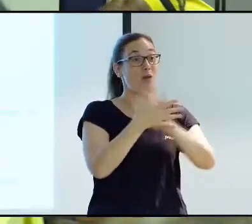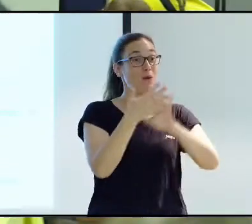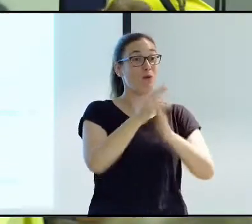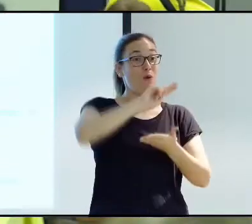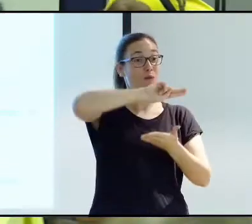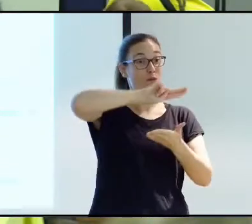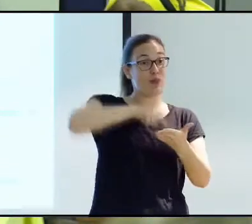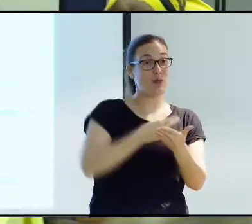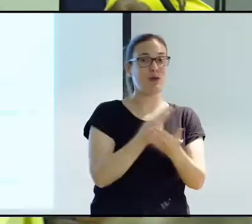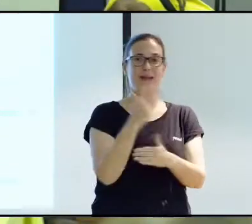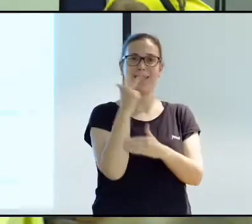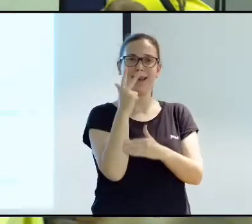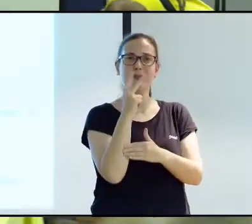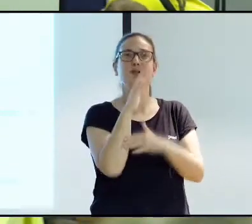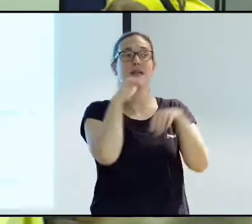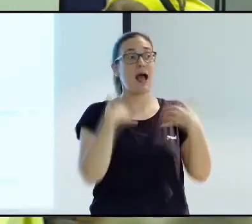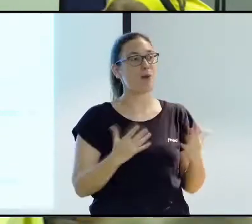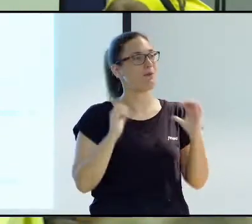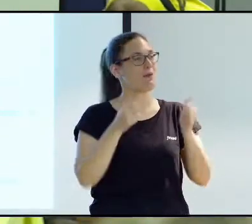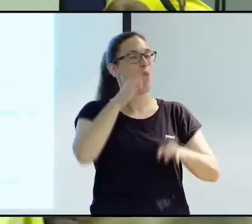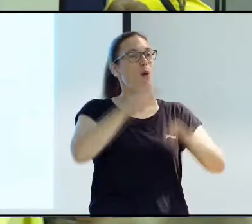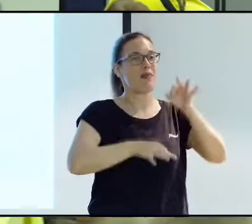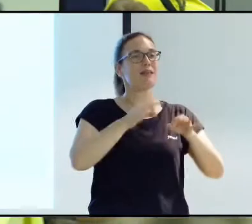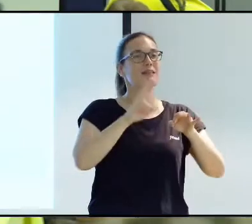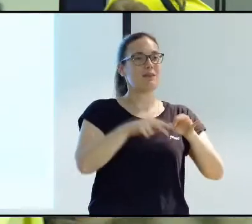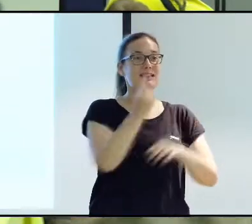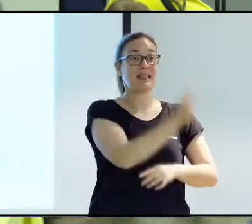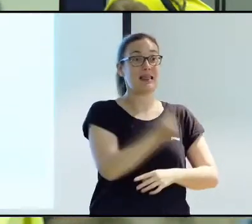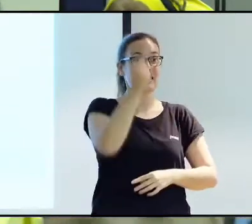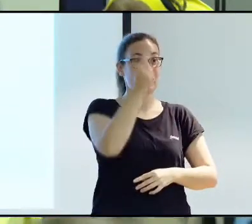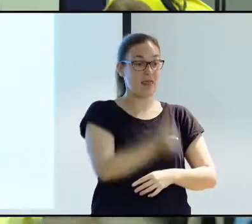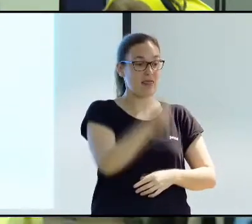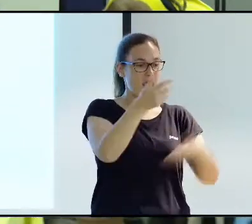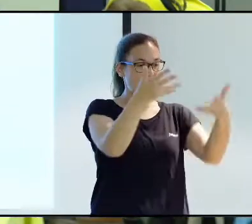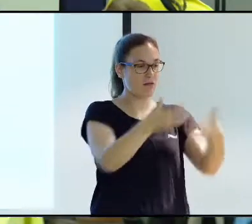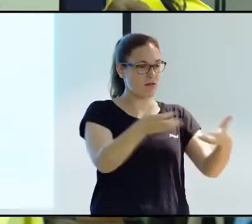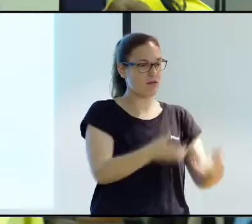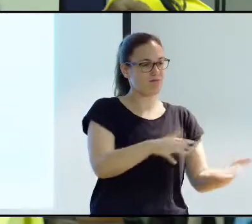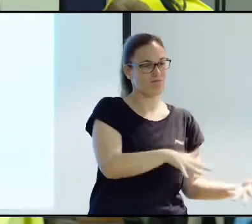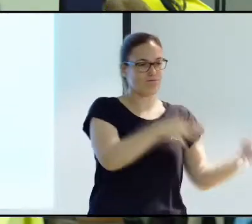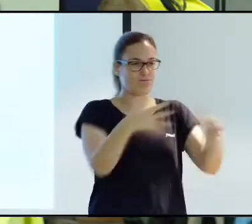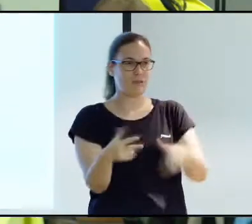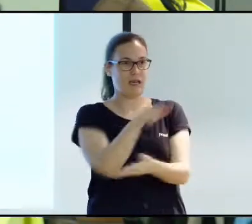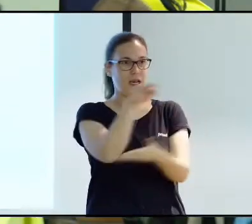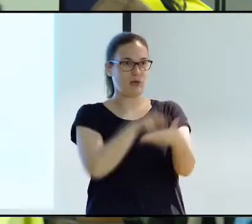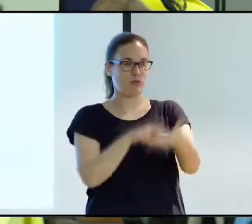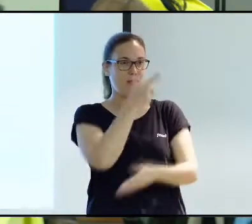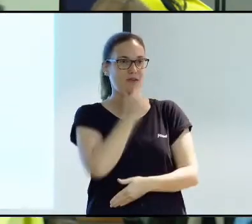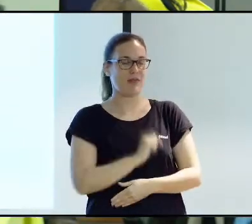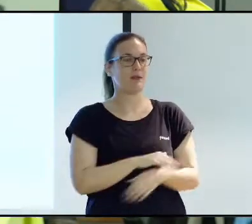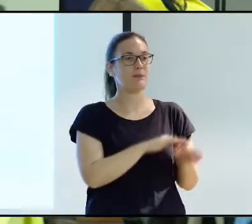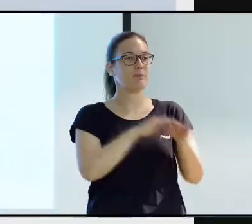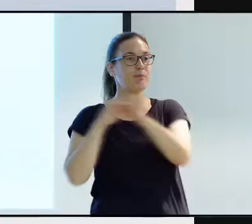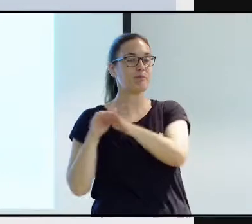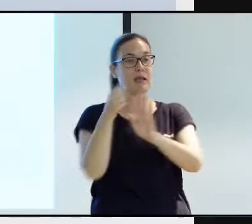and I think we're talking about Convention of Rights, then it's very important for people to be able to read it and understand it. Now, Article